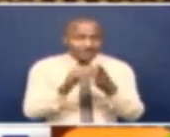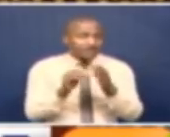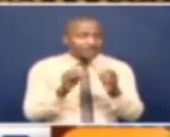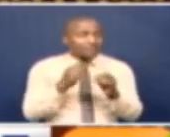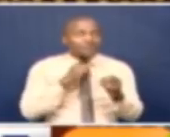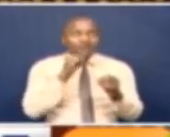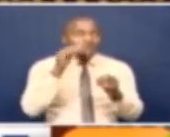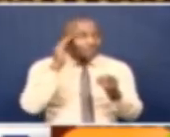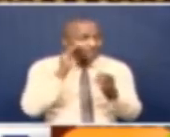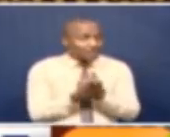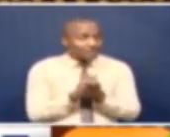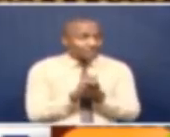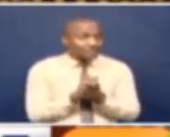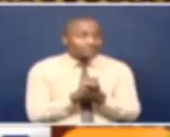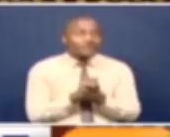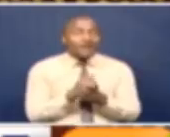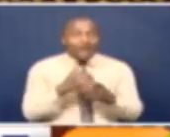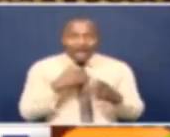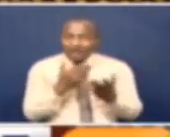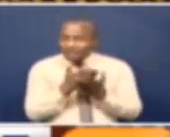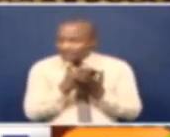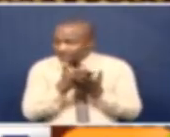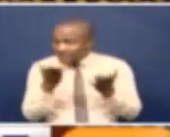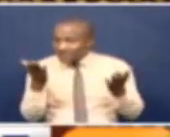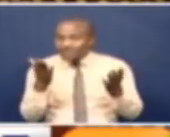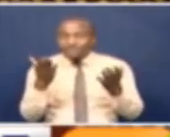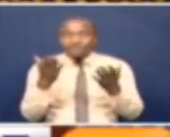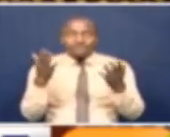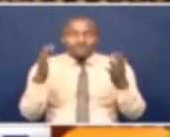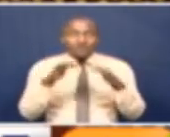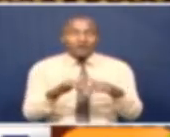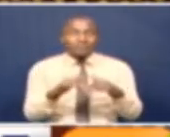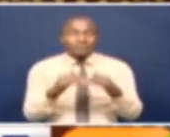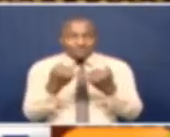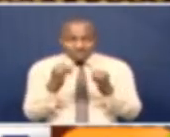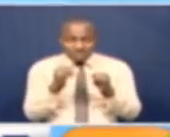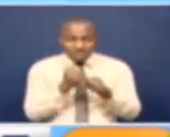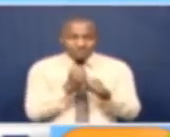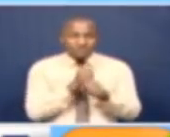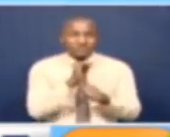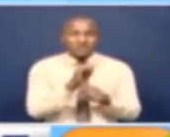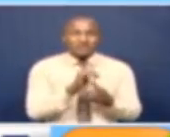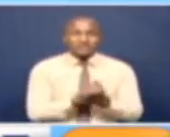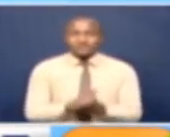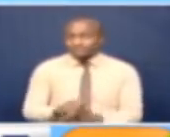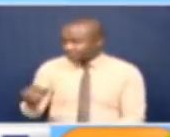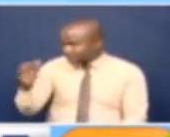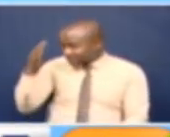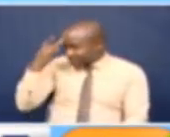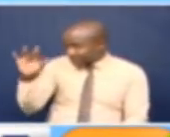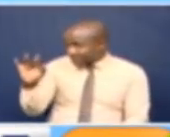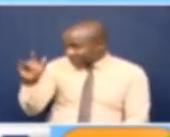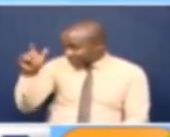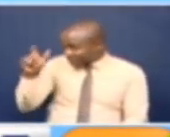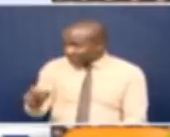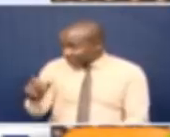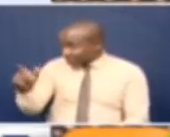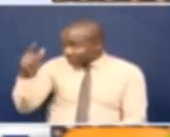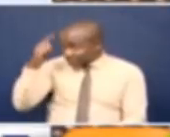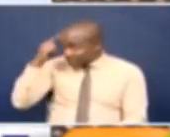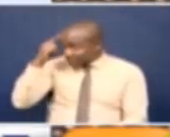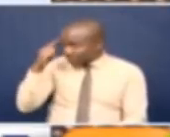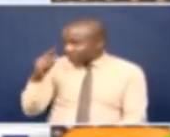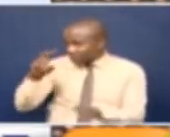believe there's any forum anywhere that is going to afford that remedy. Senator, you're a pretty smart guy. Do you think